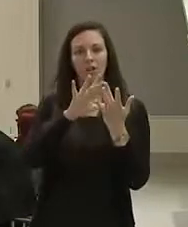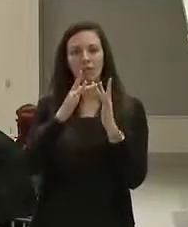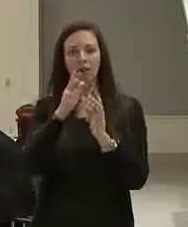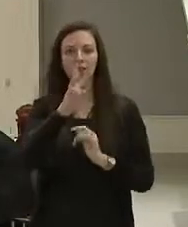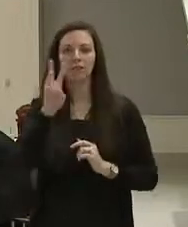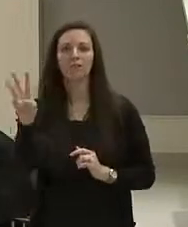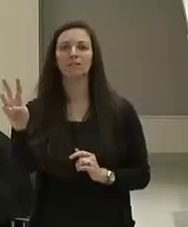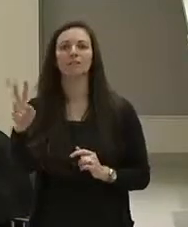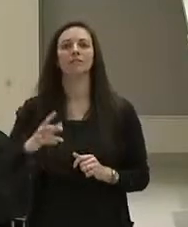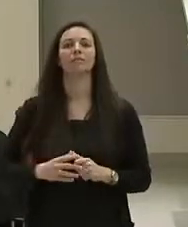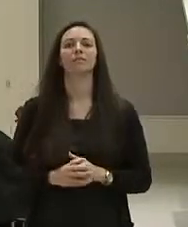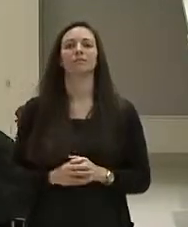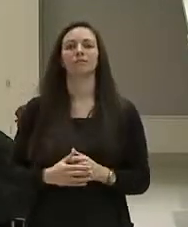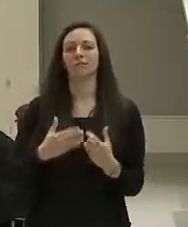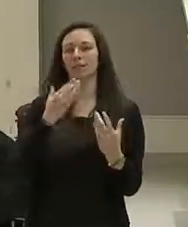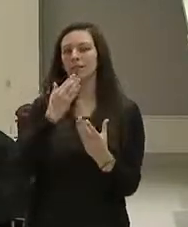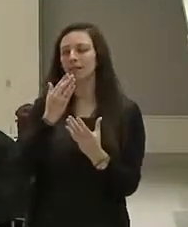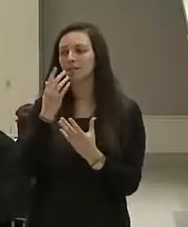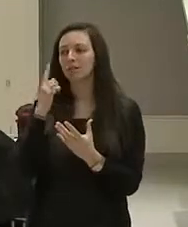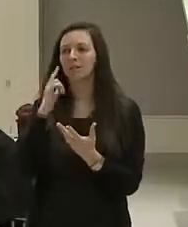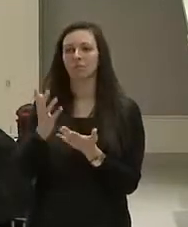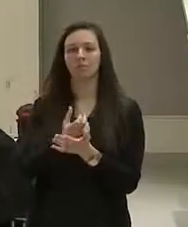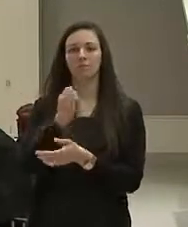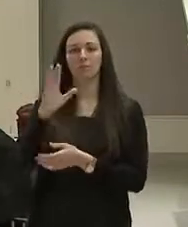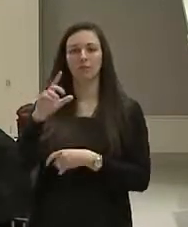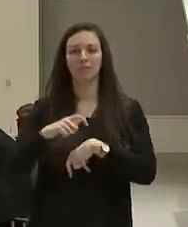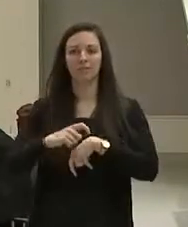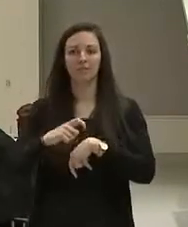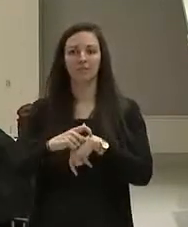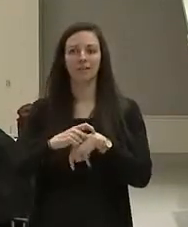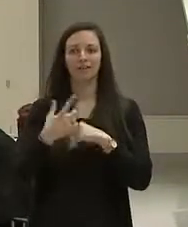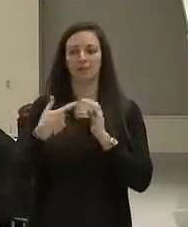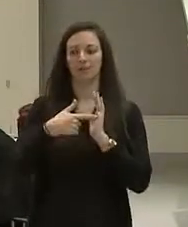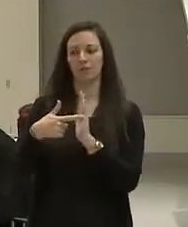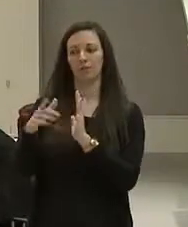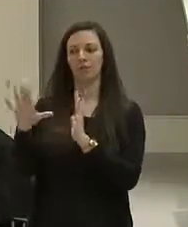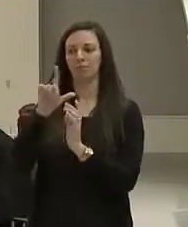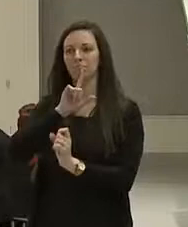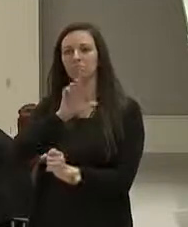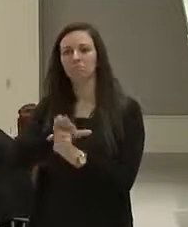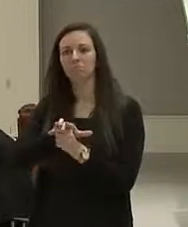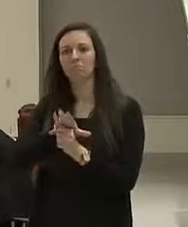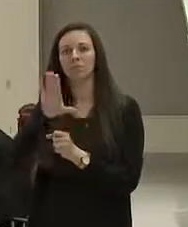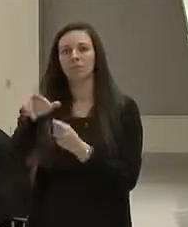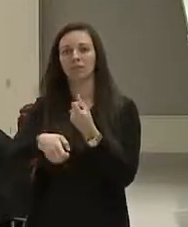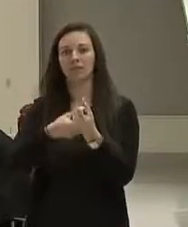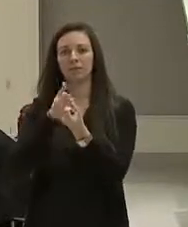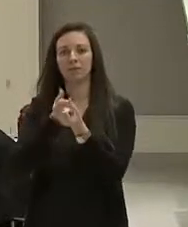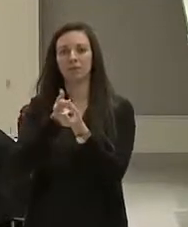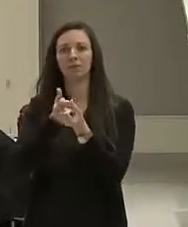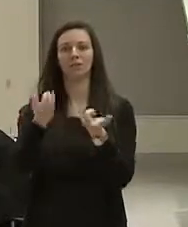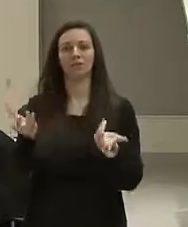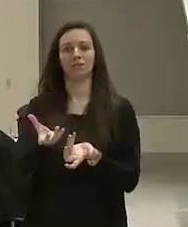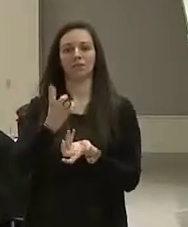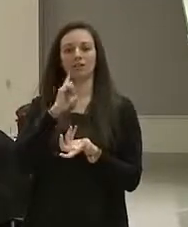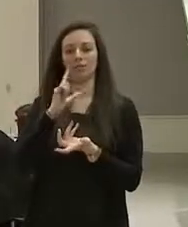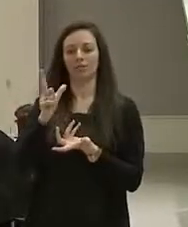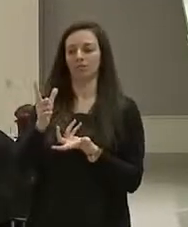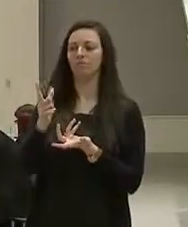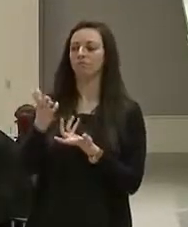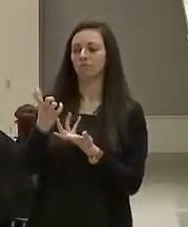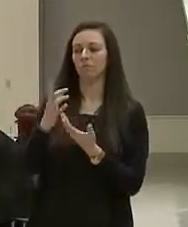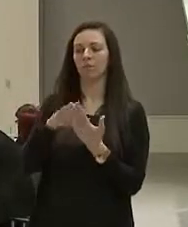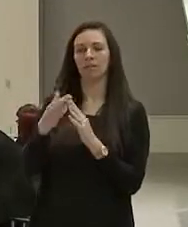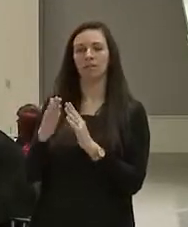in the audience, thank you for taking your time. It shows your commitment to making communities safer and